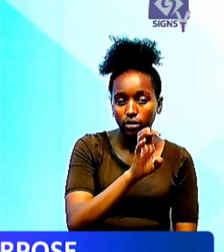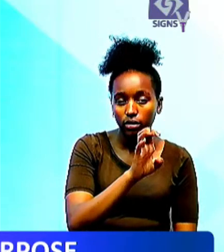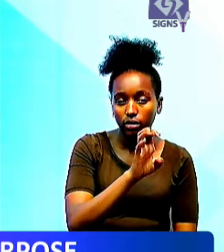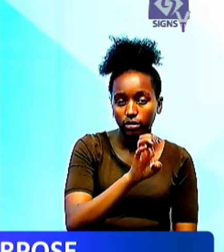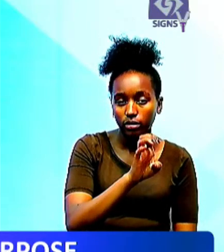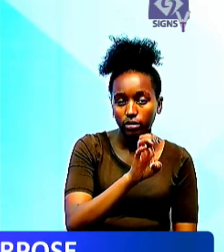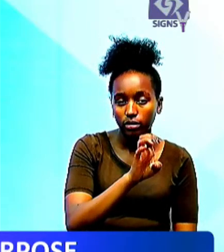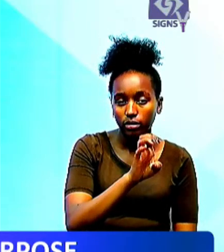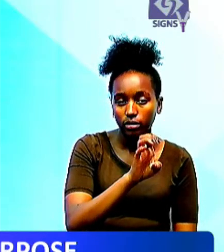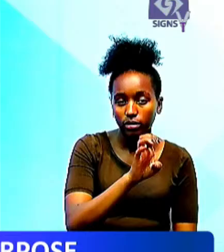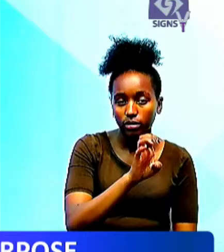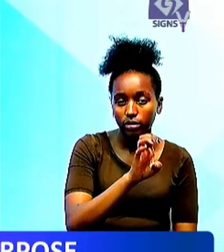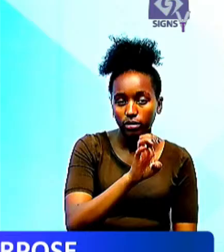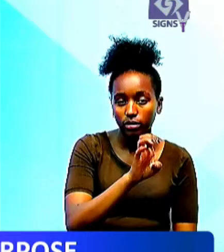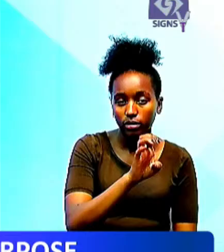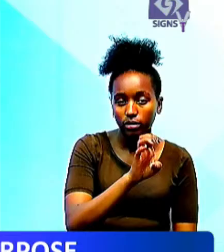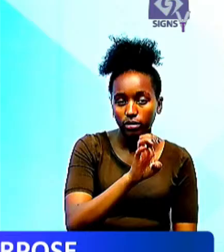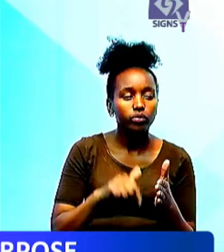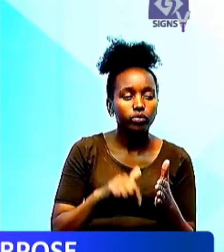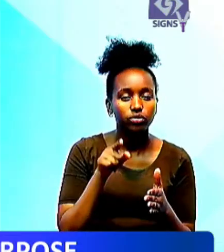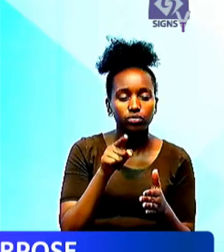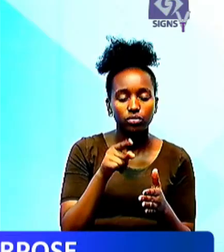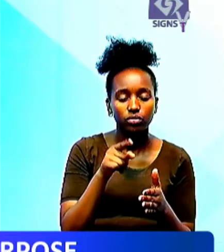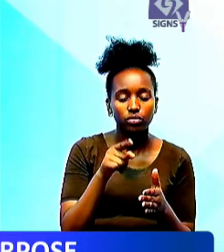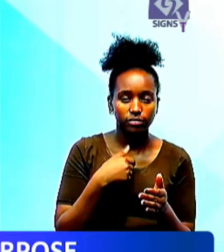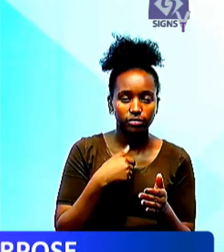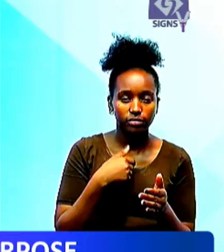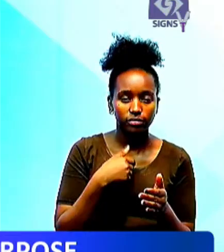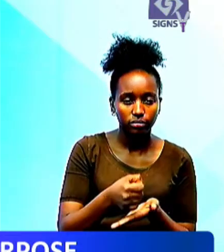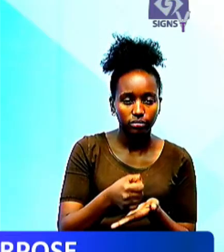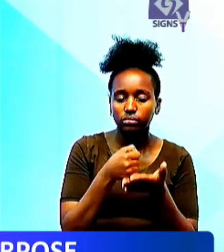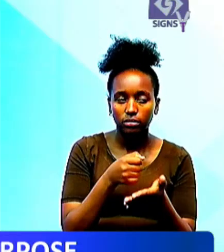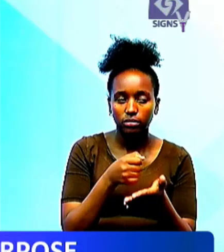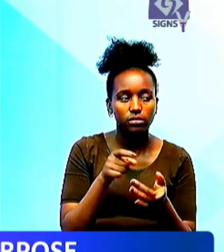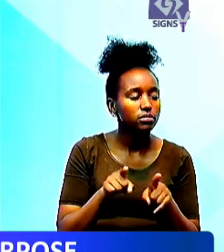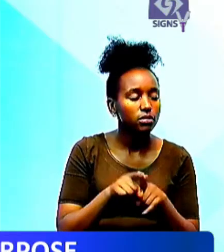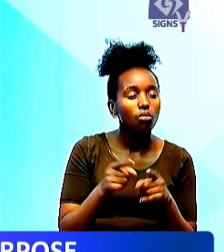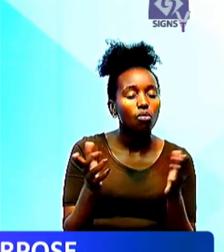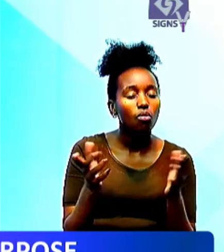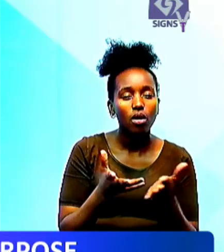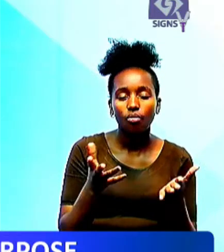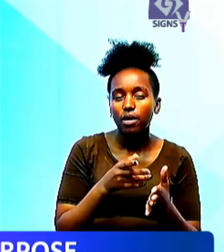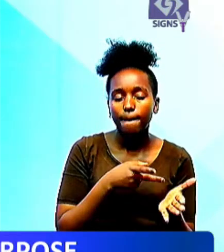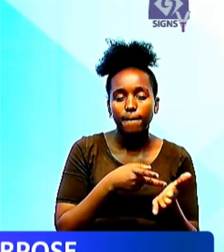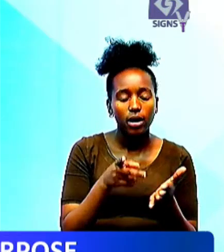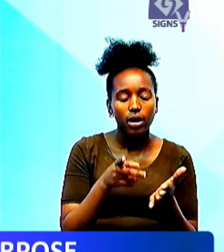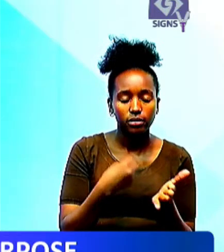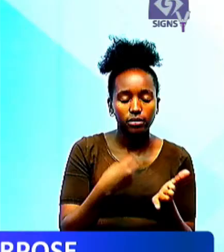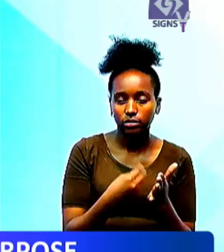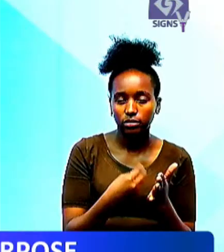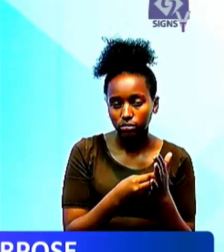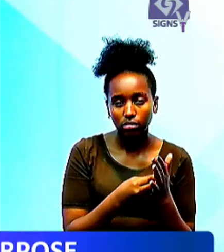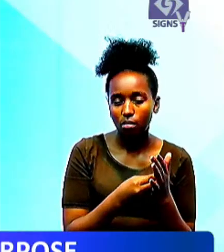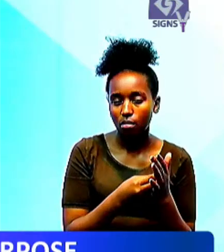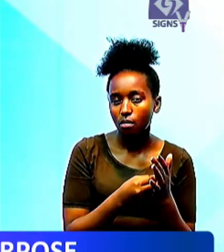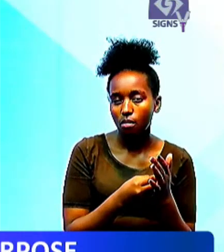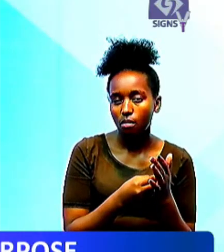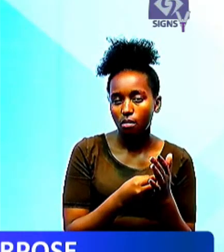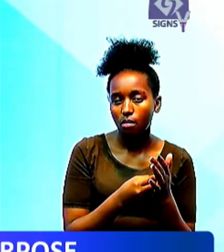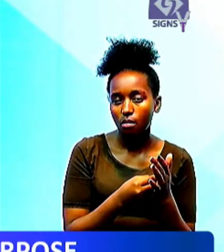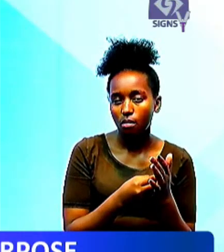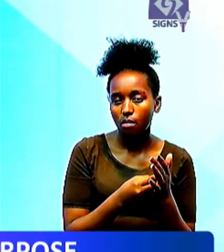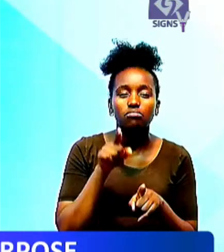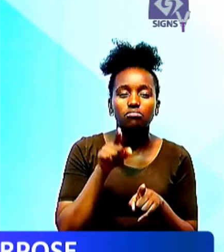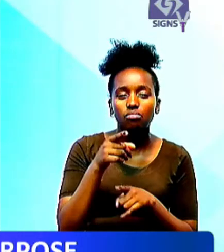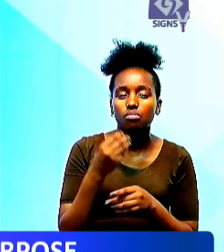investment, we have what we call the treasury. This involves buying one currency. It involves buying one currency and